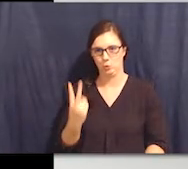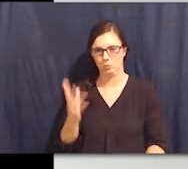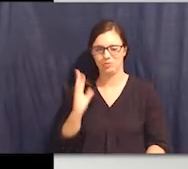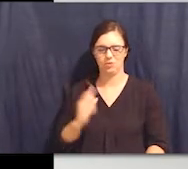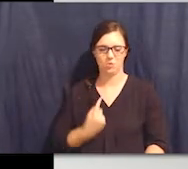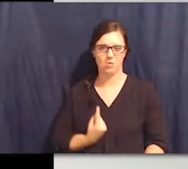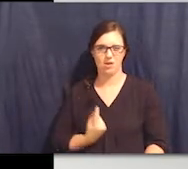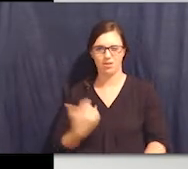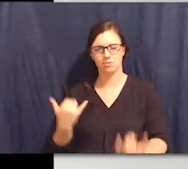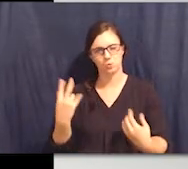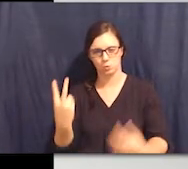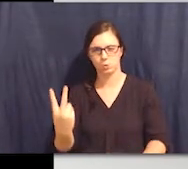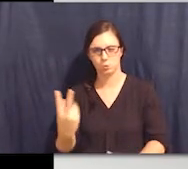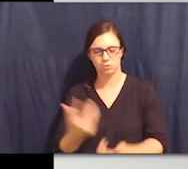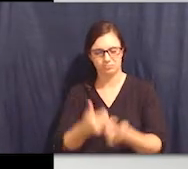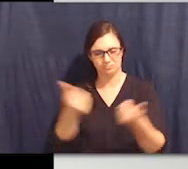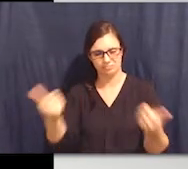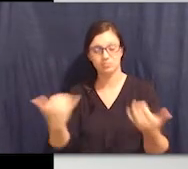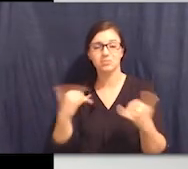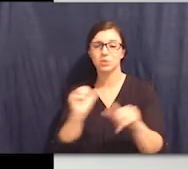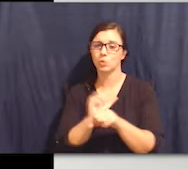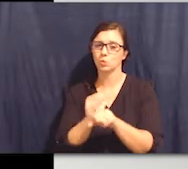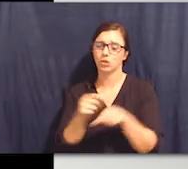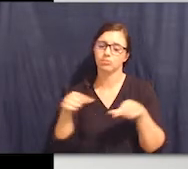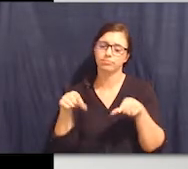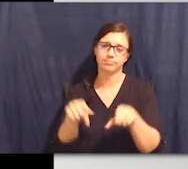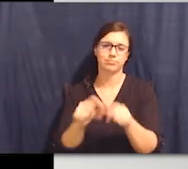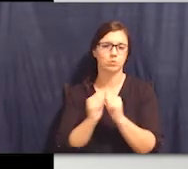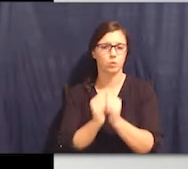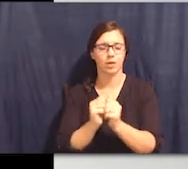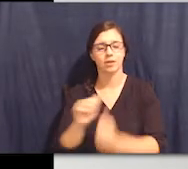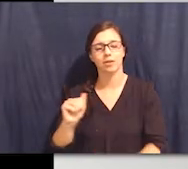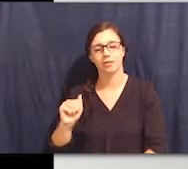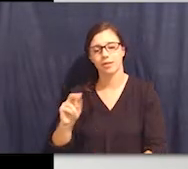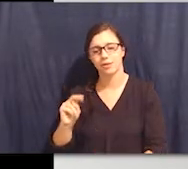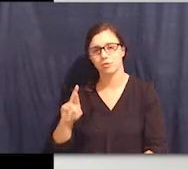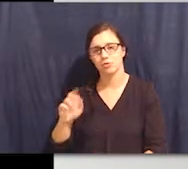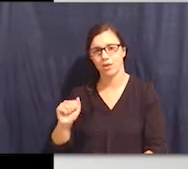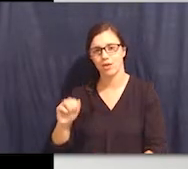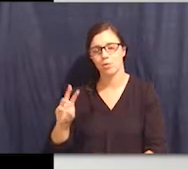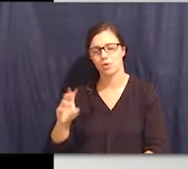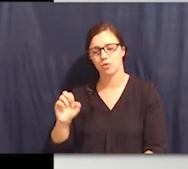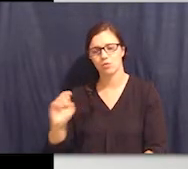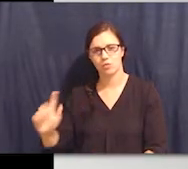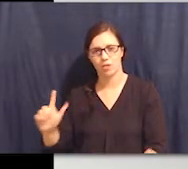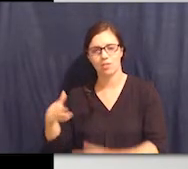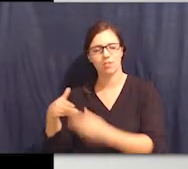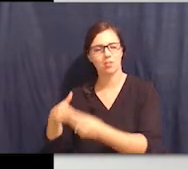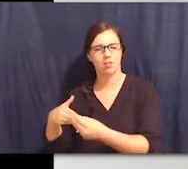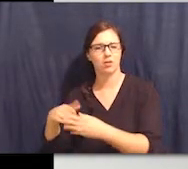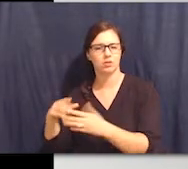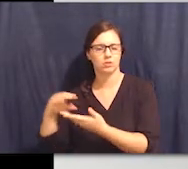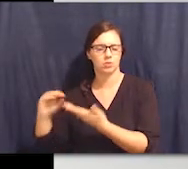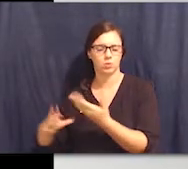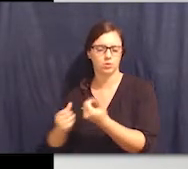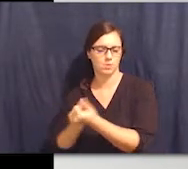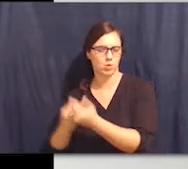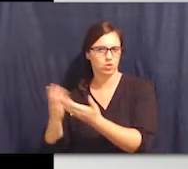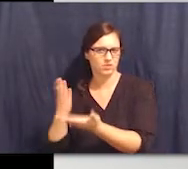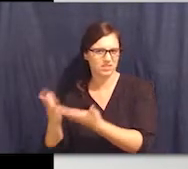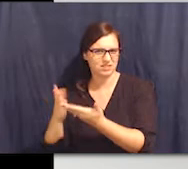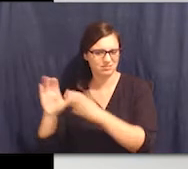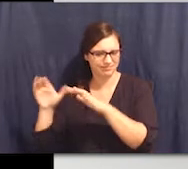one. And we still work very closely together. Andrew Weatherall leads the Bureau of Student Support Services.